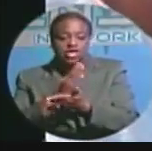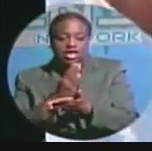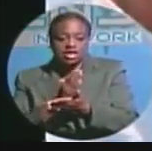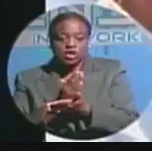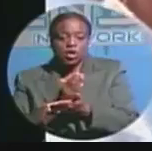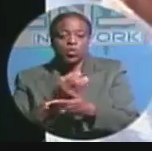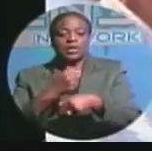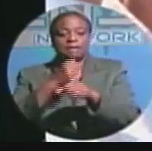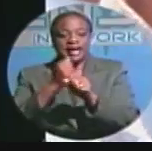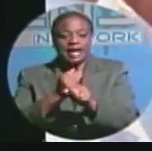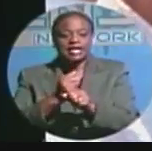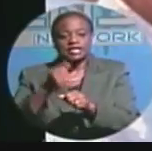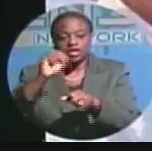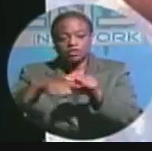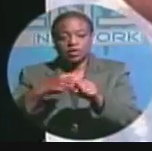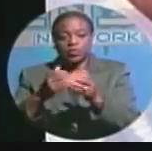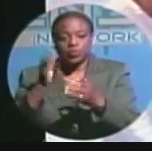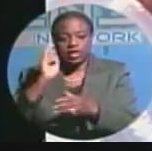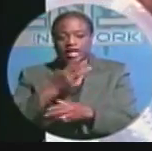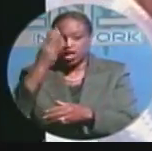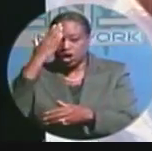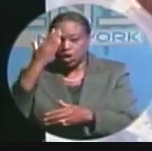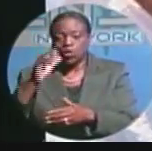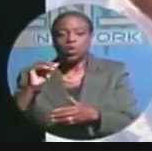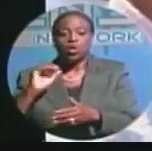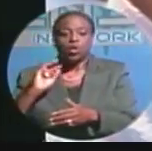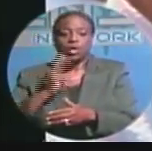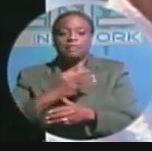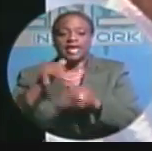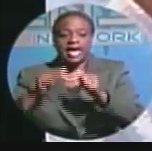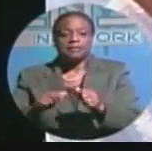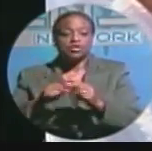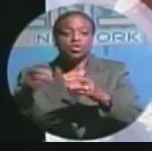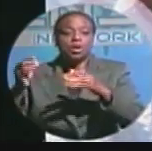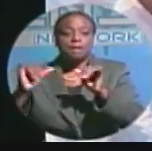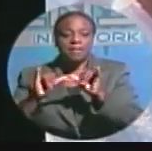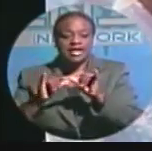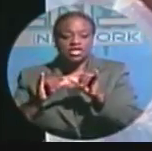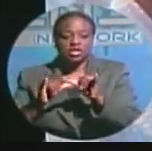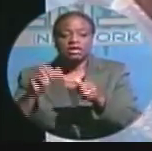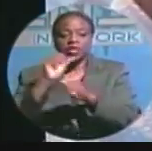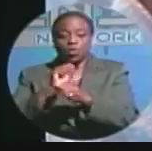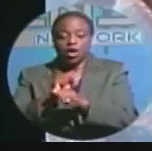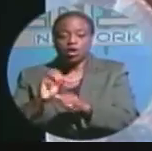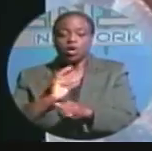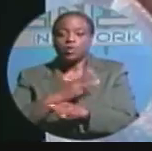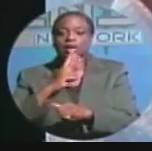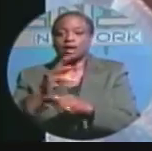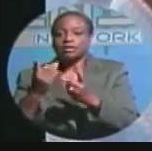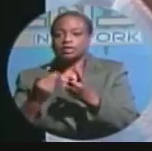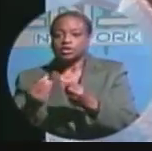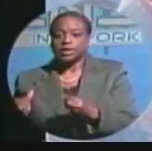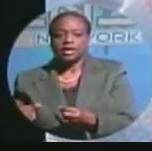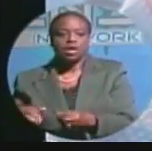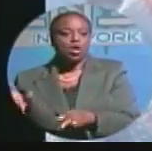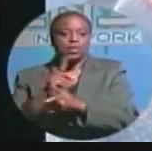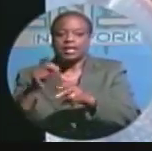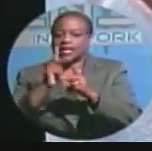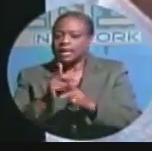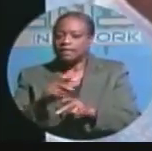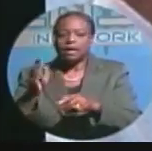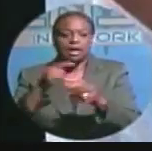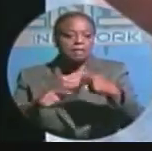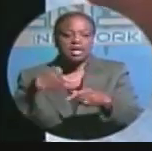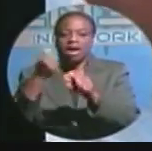that we could actually know that we're able to measure the work we do in this regard. Because we're going to keep on coming out here year after year